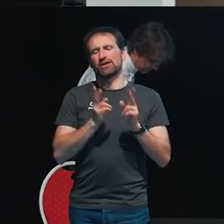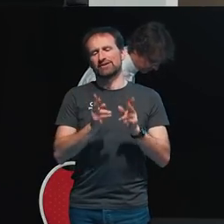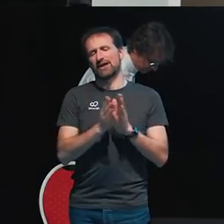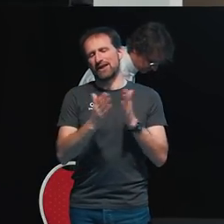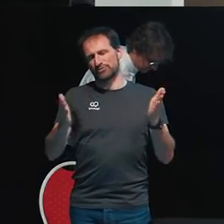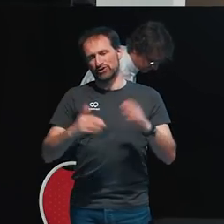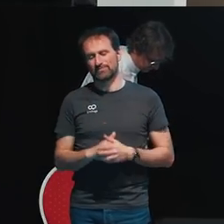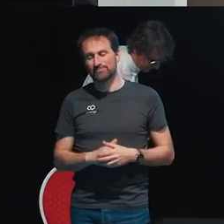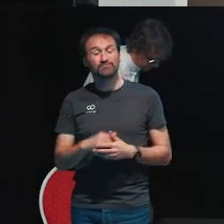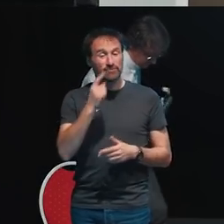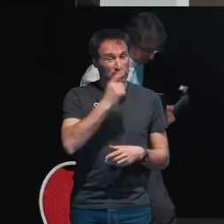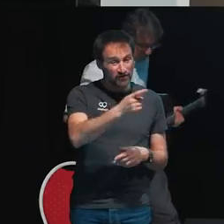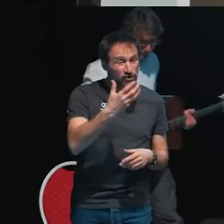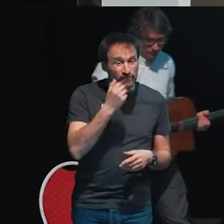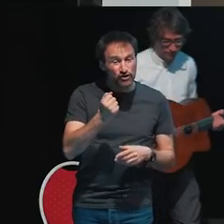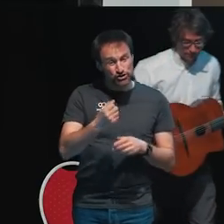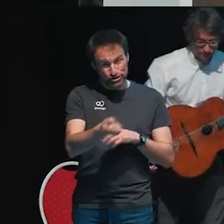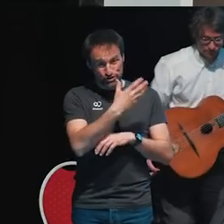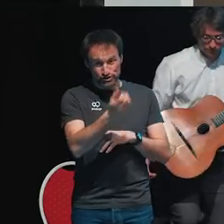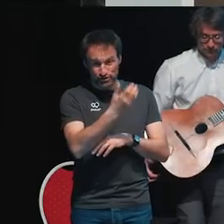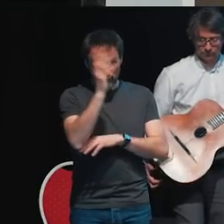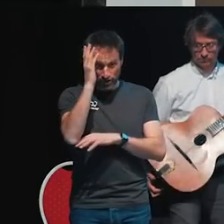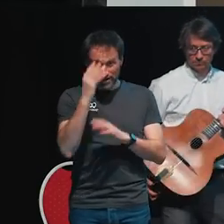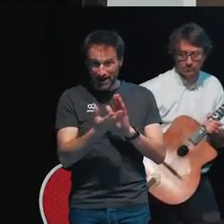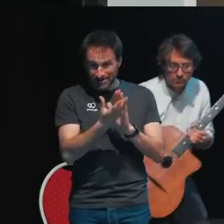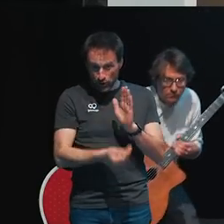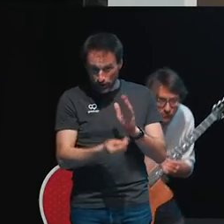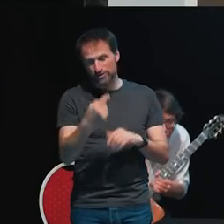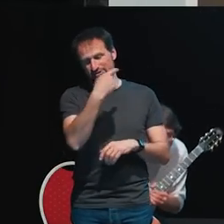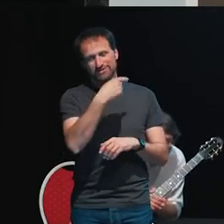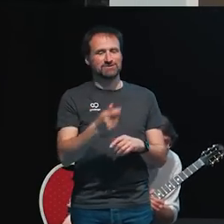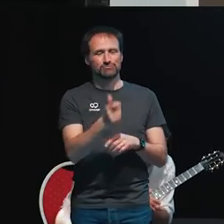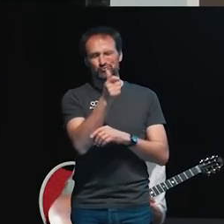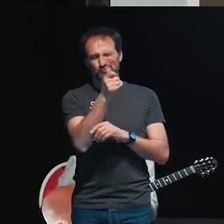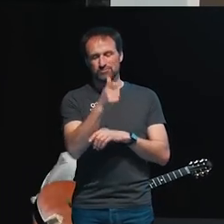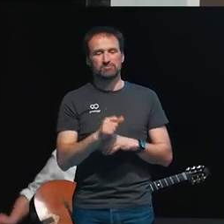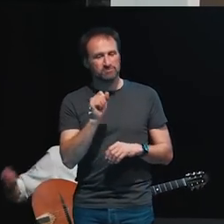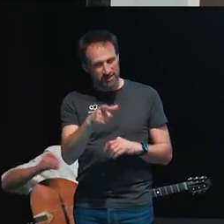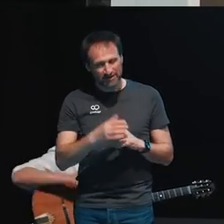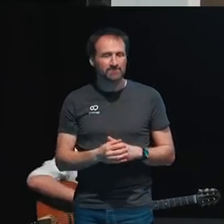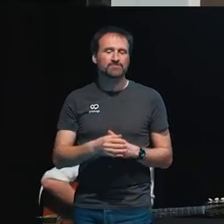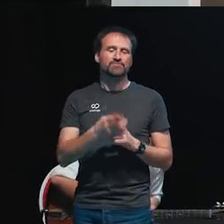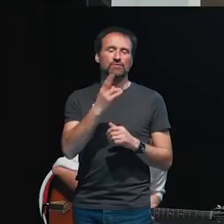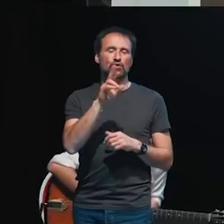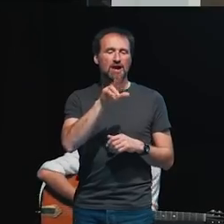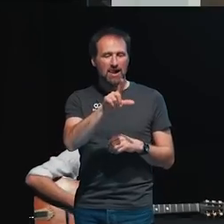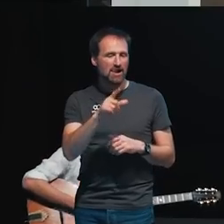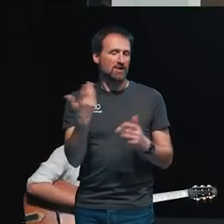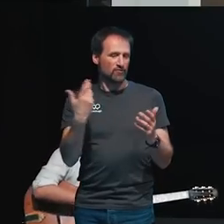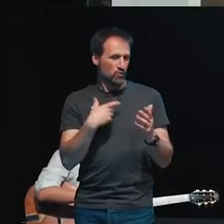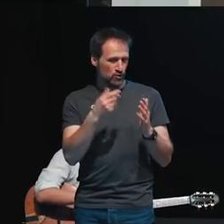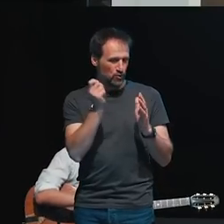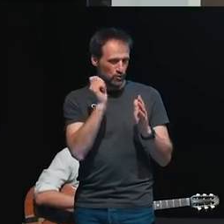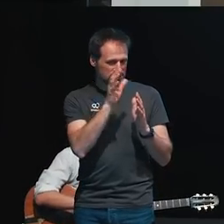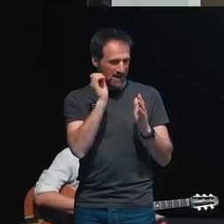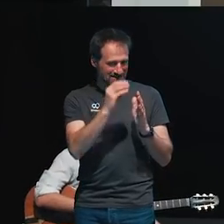if you want to download the slides, this is the QR code for it. This is the URL where you can find the slides.